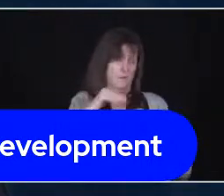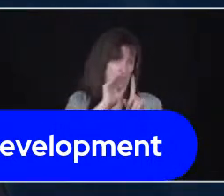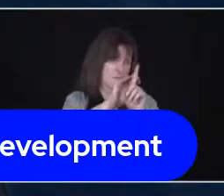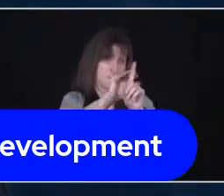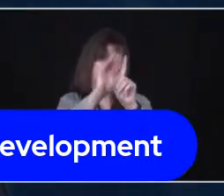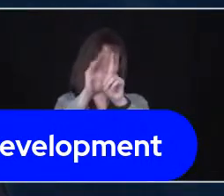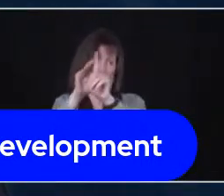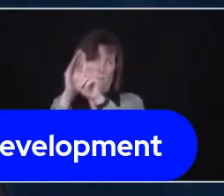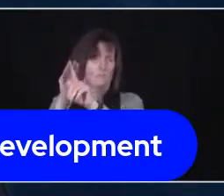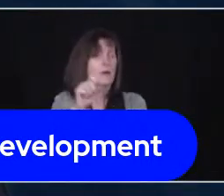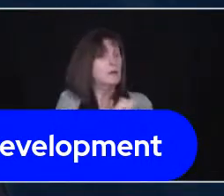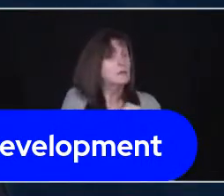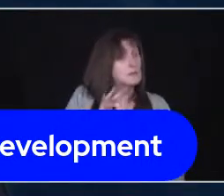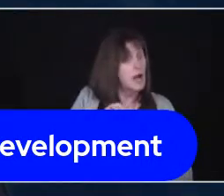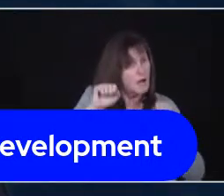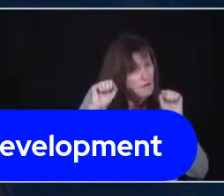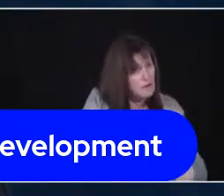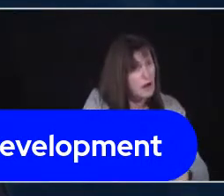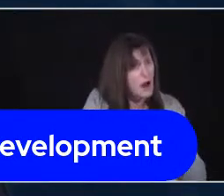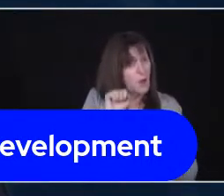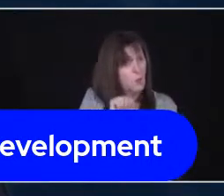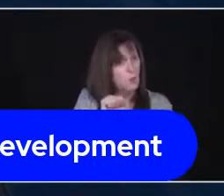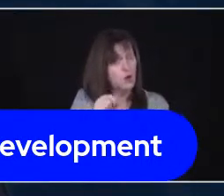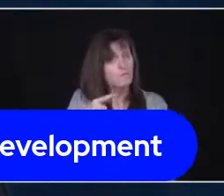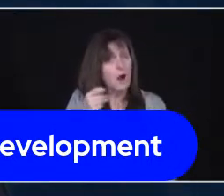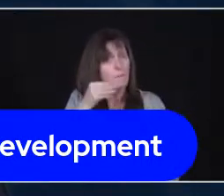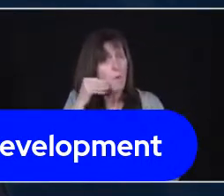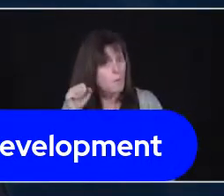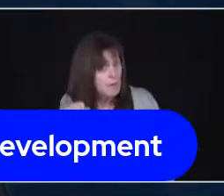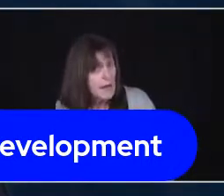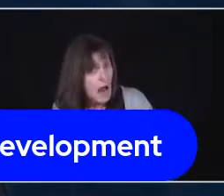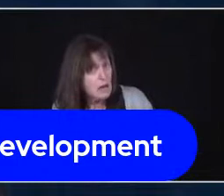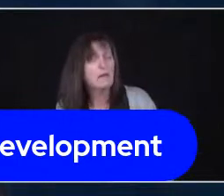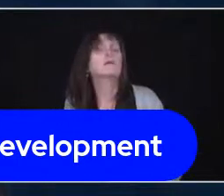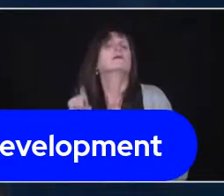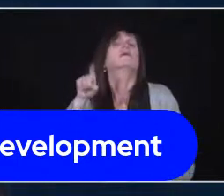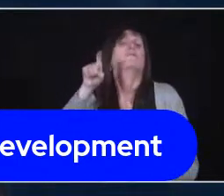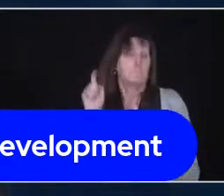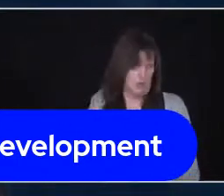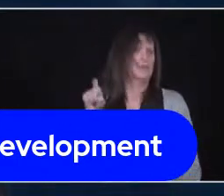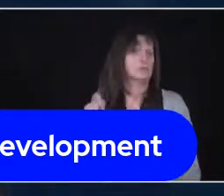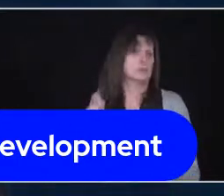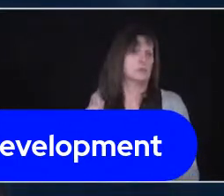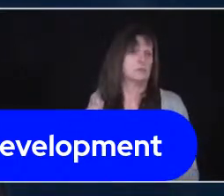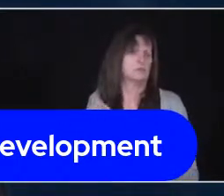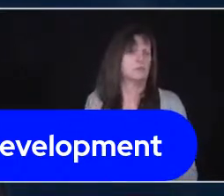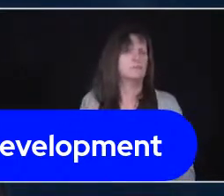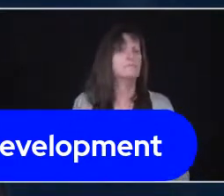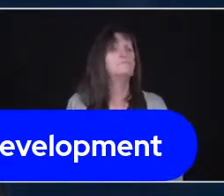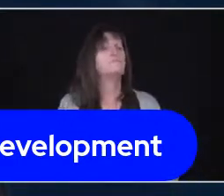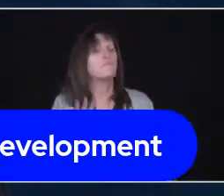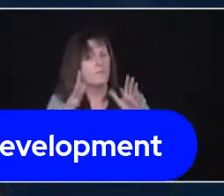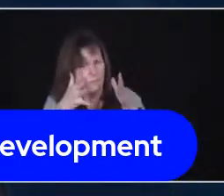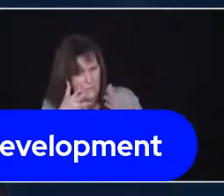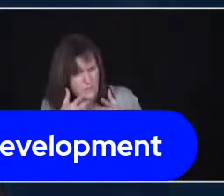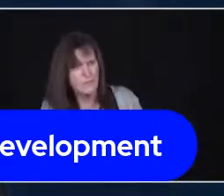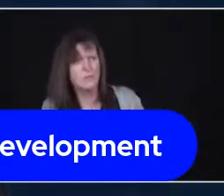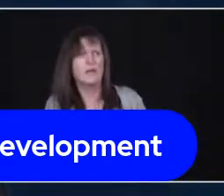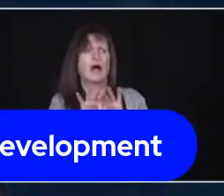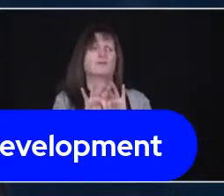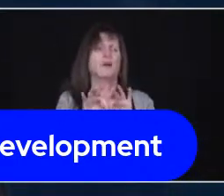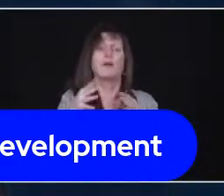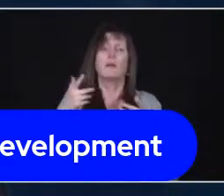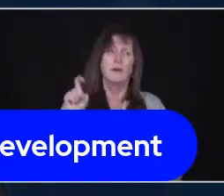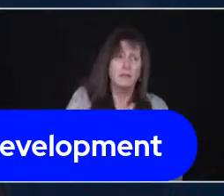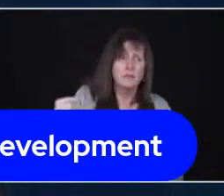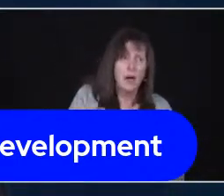home. And our inspectors will also be ensuring that those who absolutely must come to work are strictly following the public health